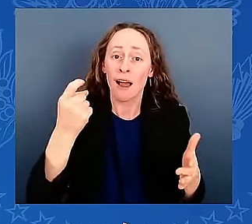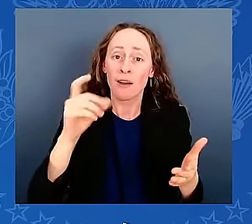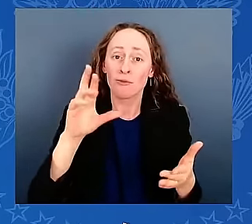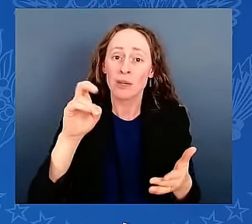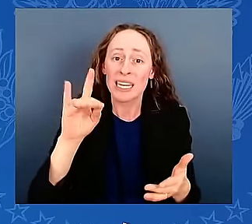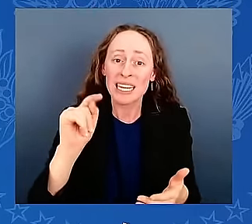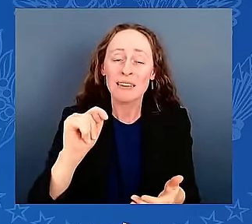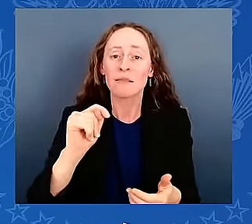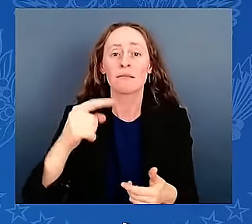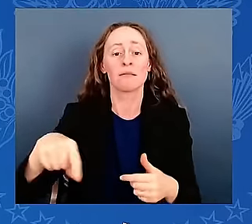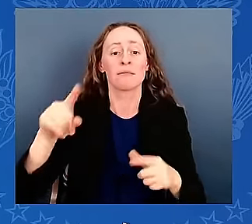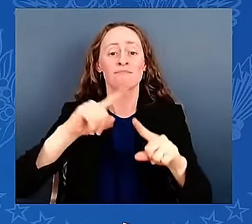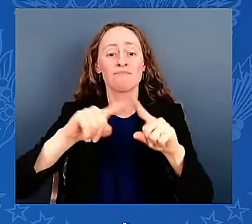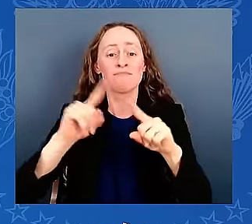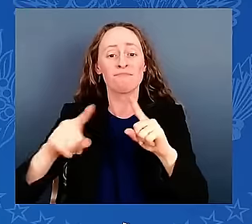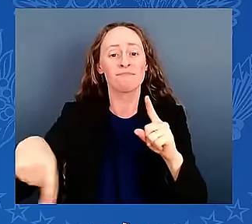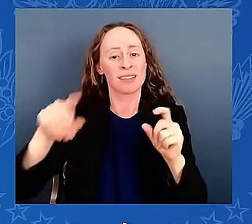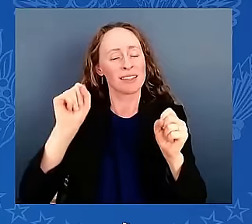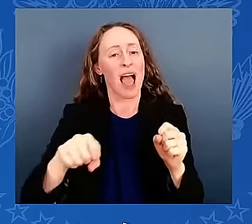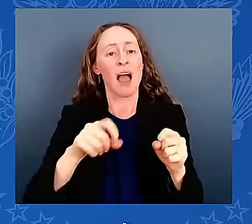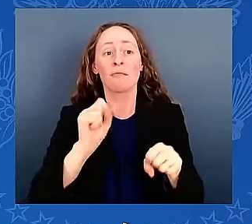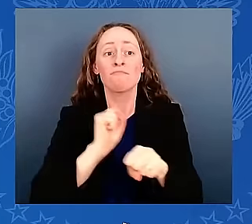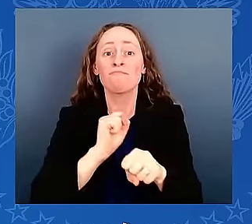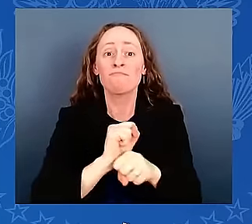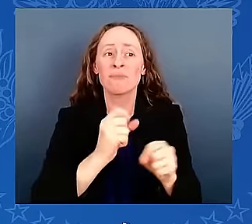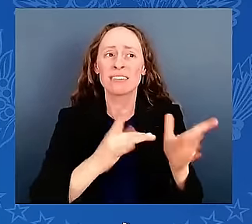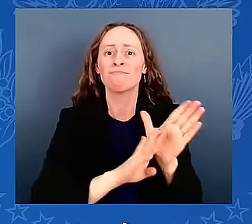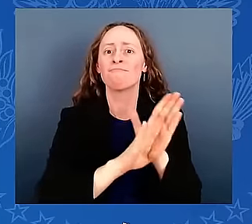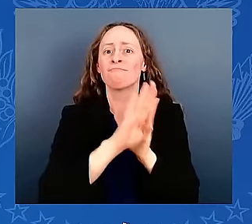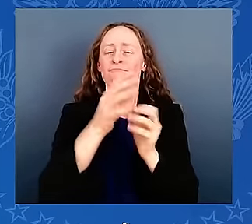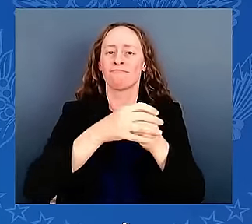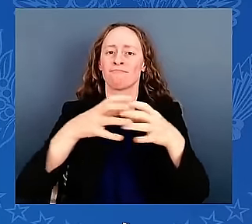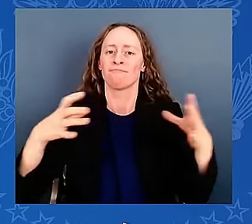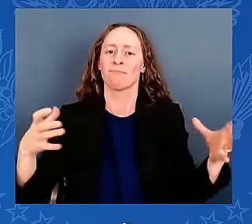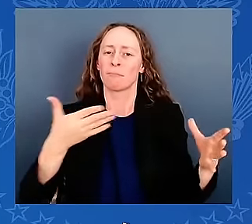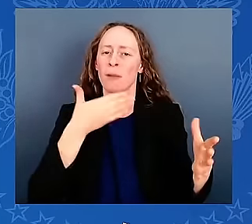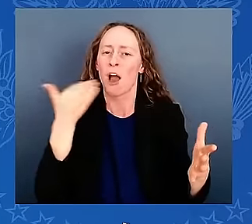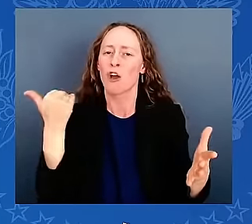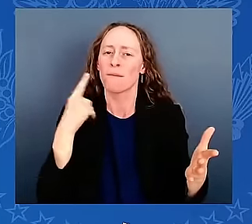His mismanagement of the pandemic was especially devastating to black communities.